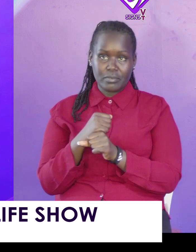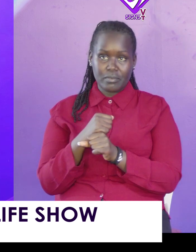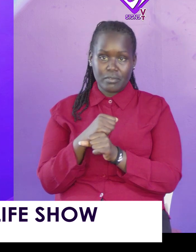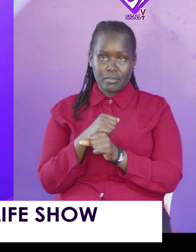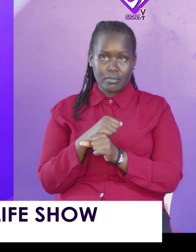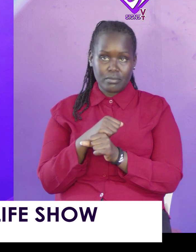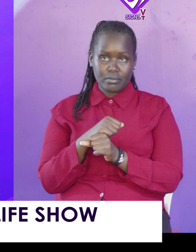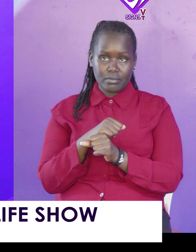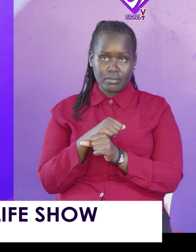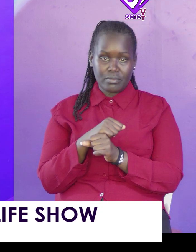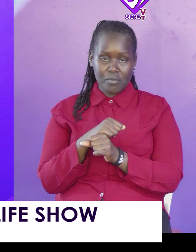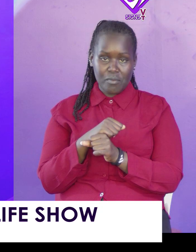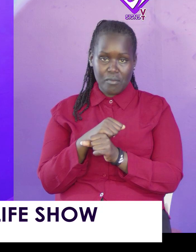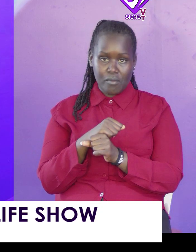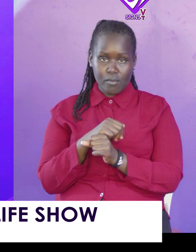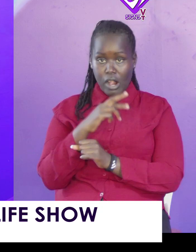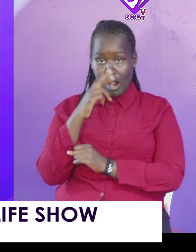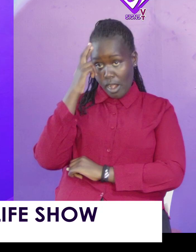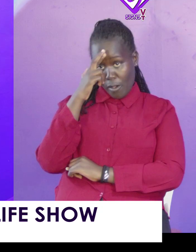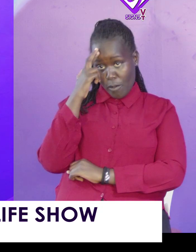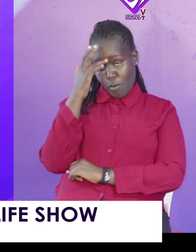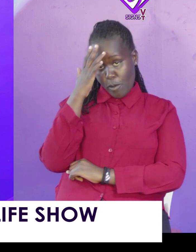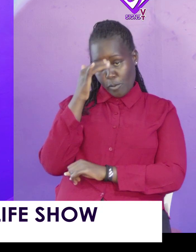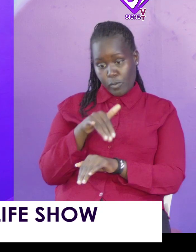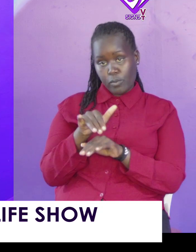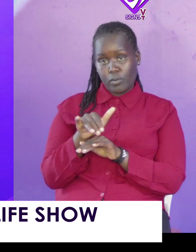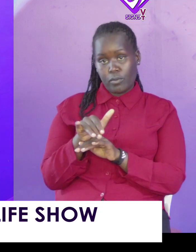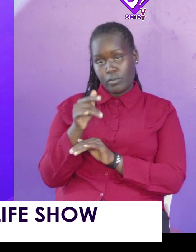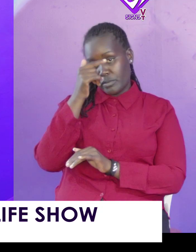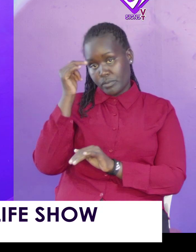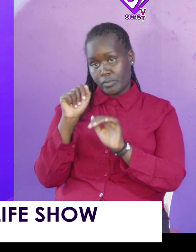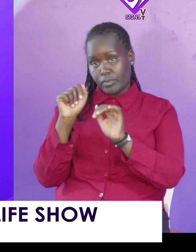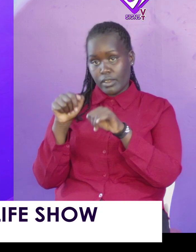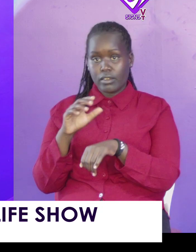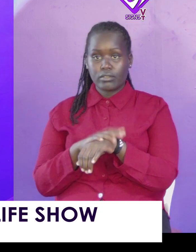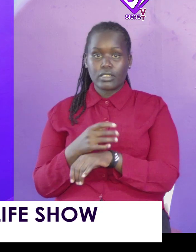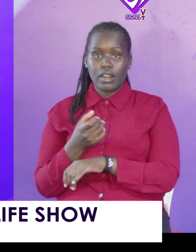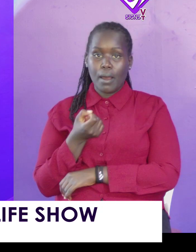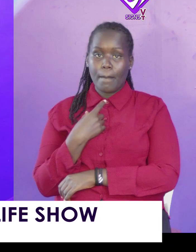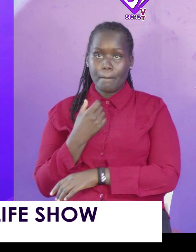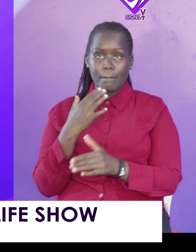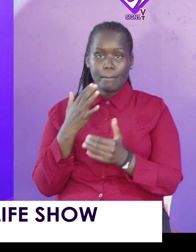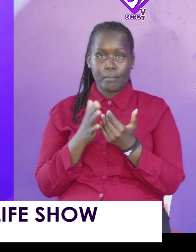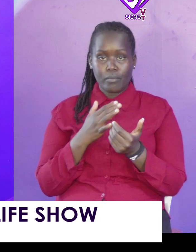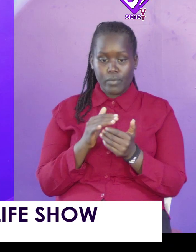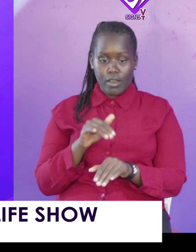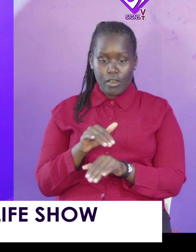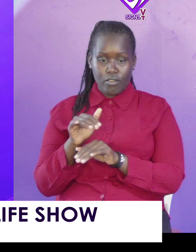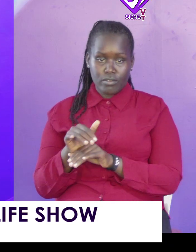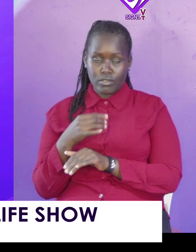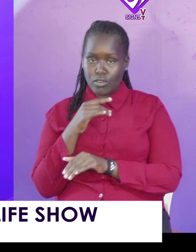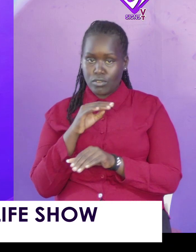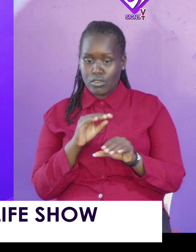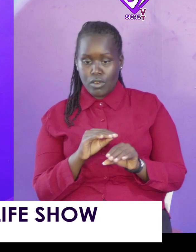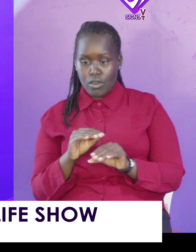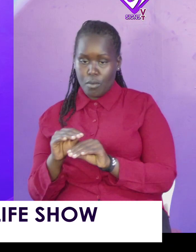and the reason why I was following was so that I could get medical attention. I was not the one following. She was the one who was moving